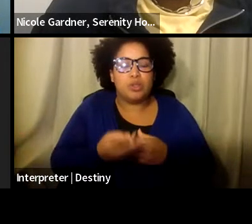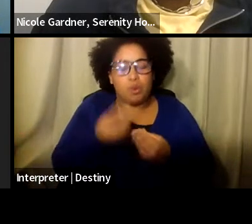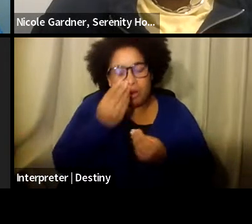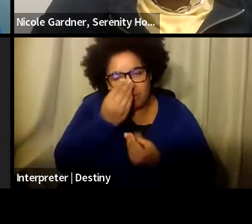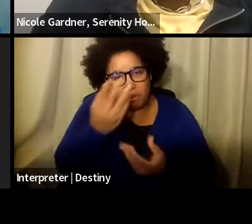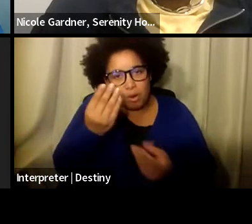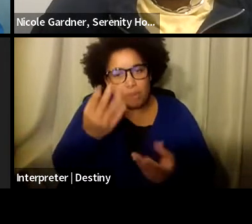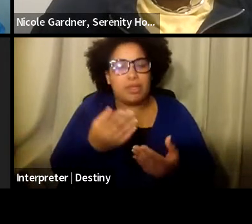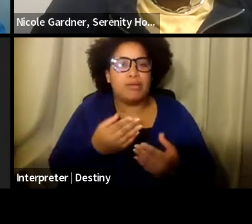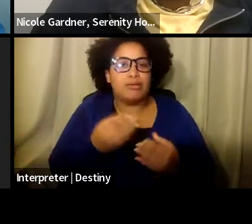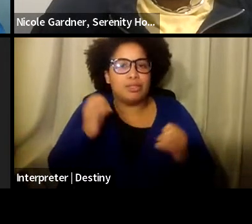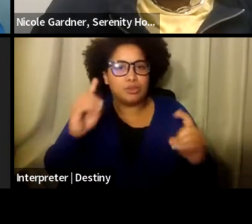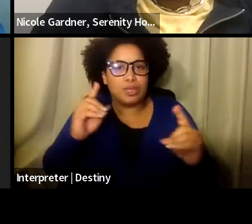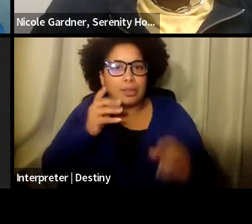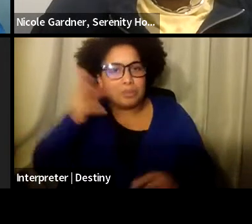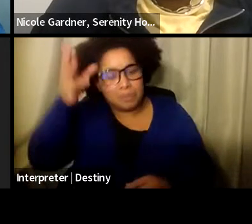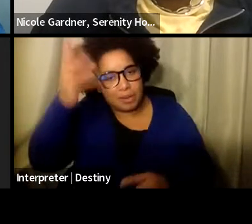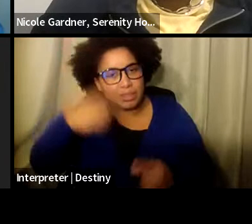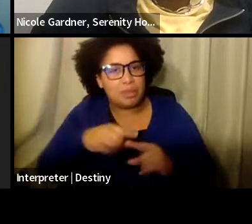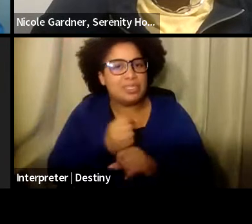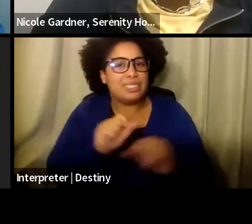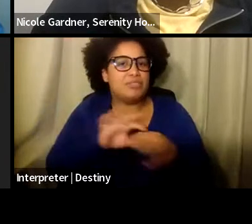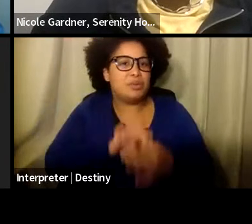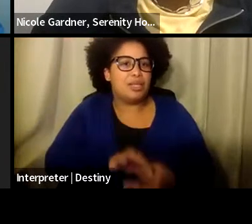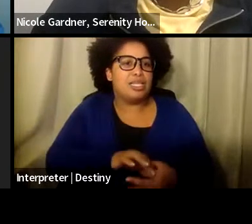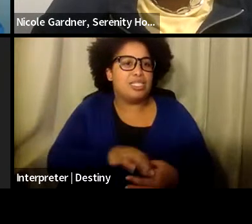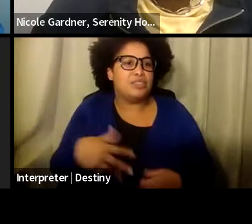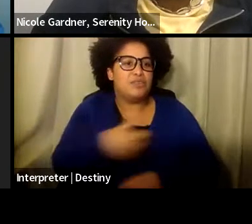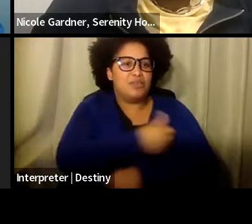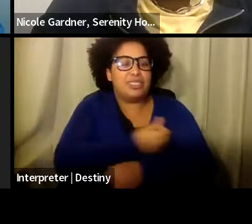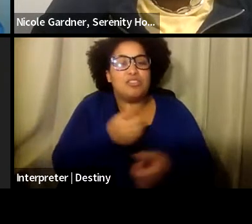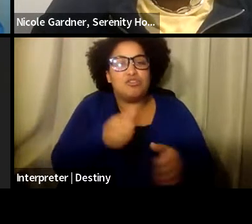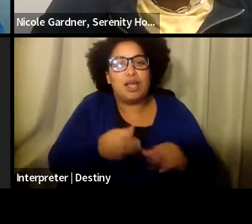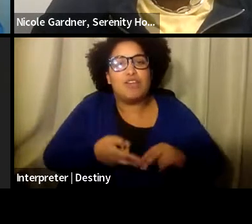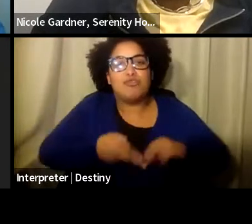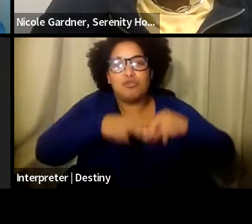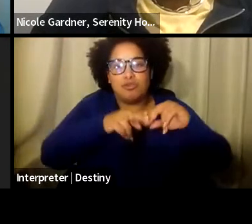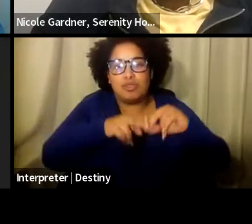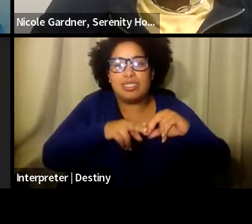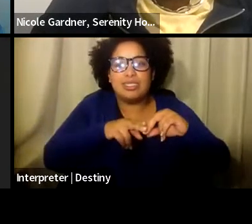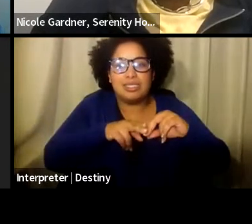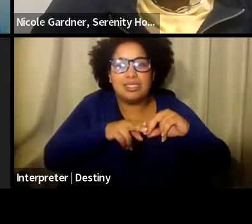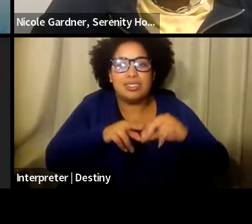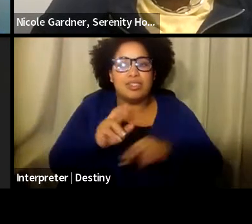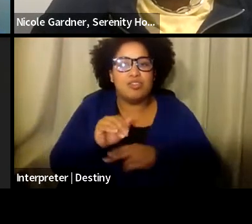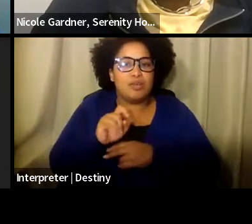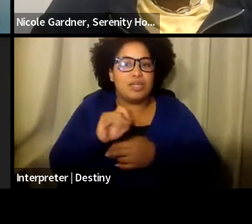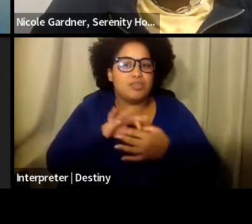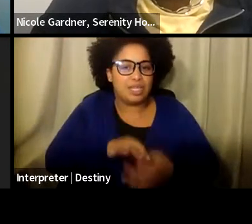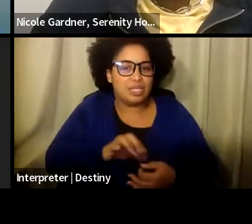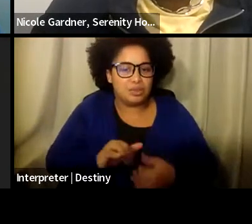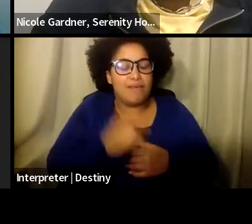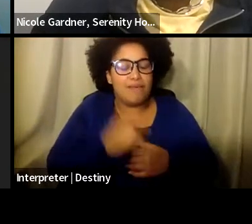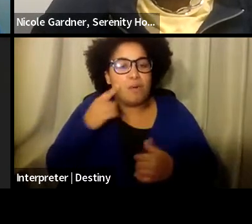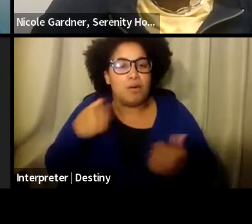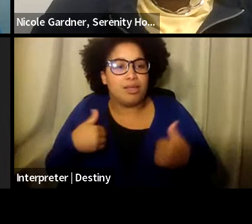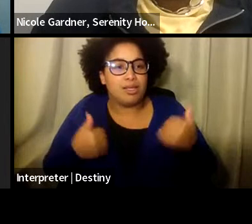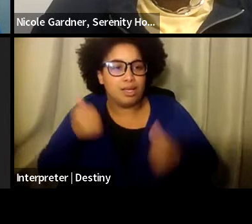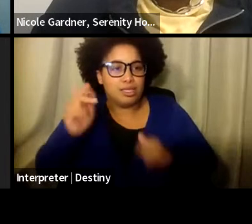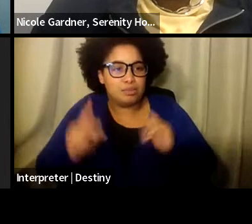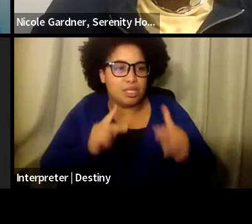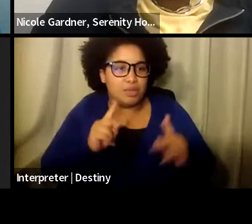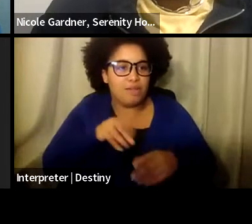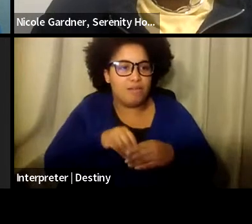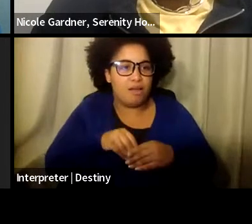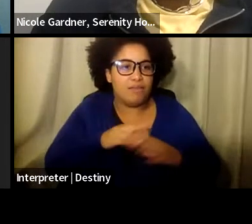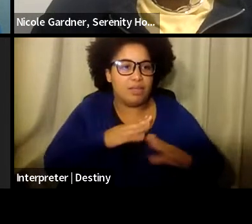safety of the vaccine and really trying to increase the vaccination rates of our youngest folks in our